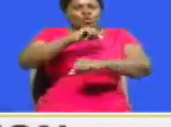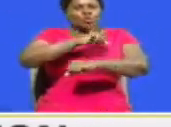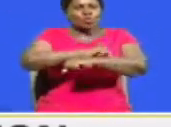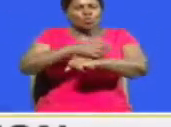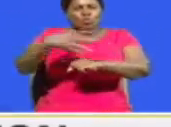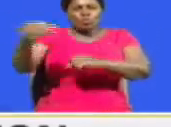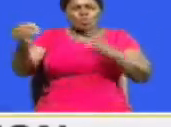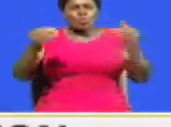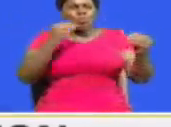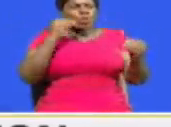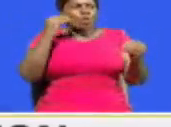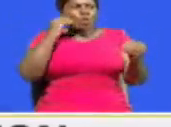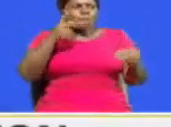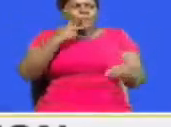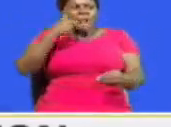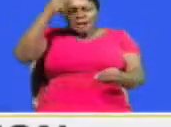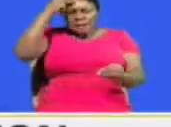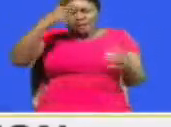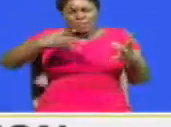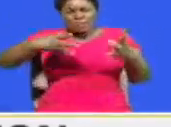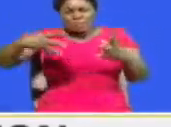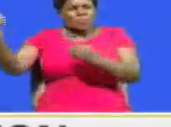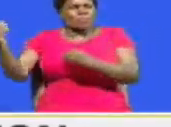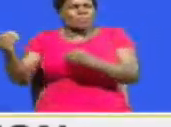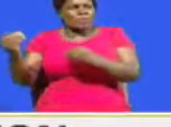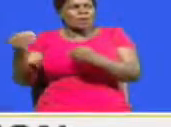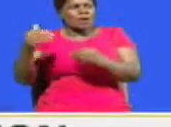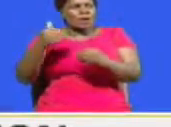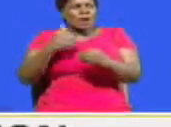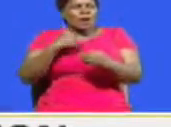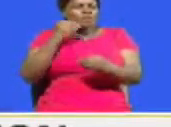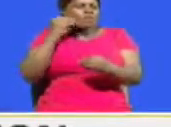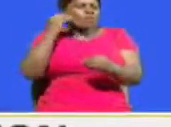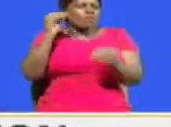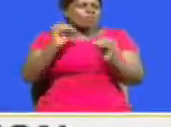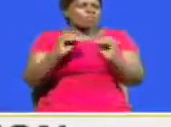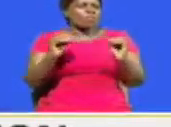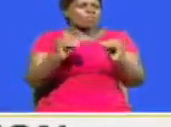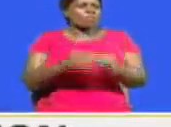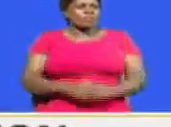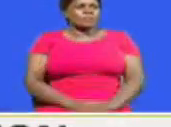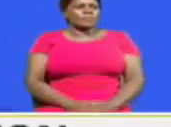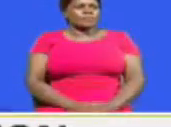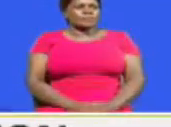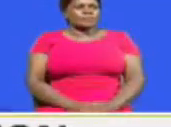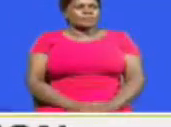wana wengine hata wana wasasi wao, wanakimbia huko na kule, hawana mahali ya kukimbilia.